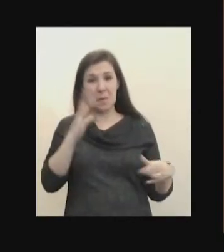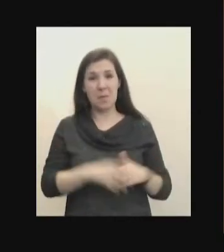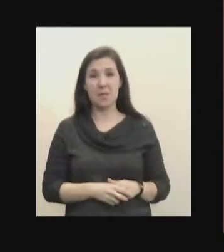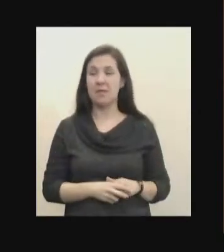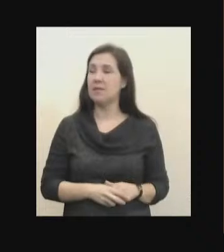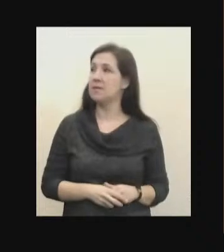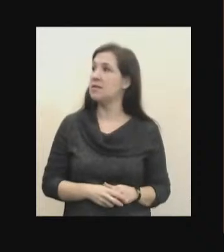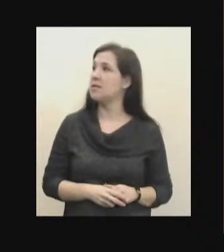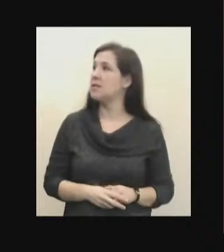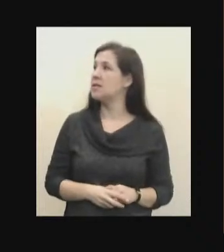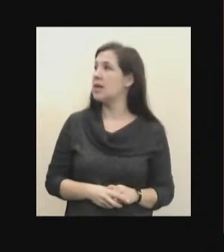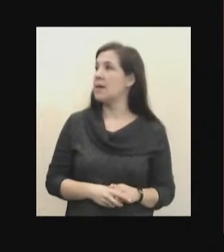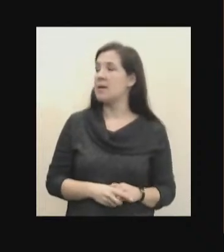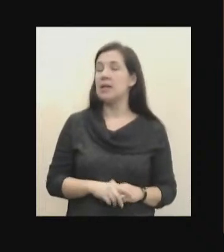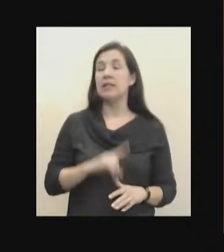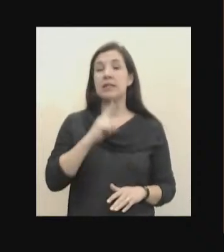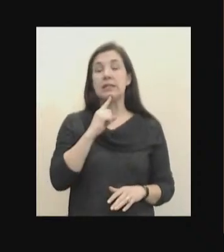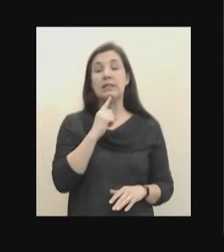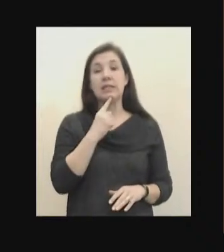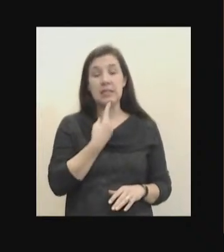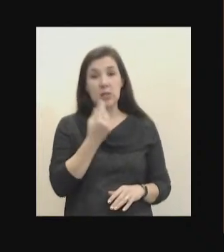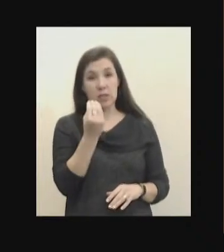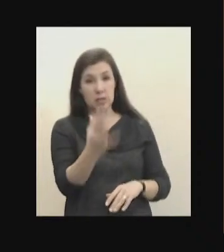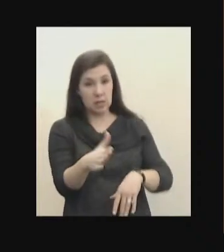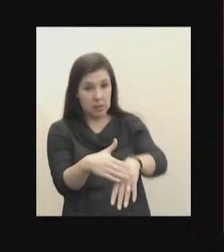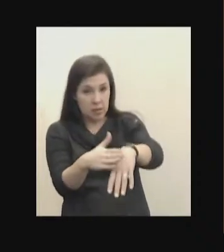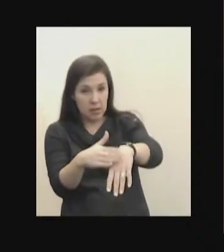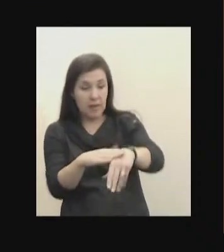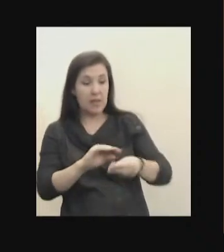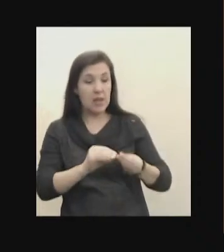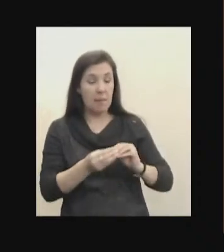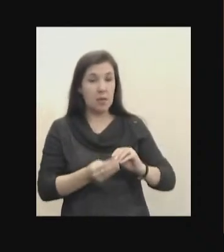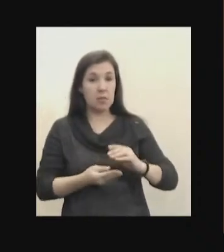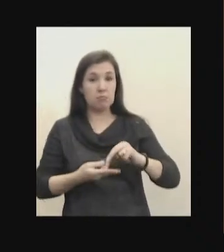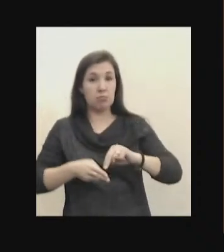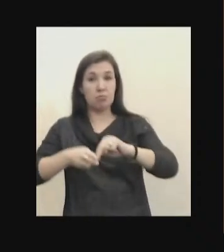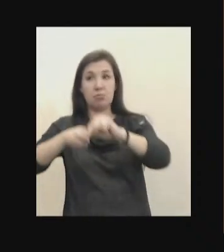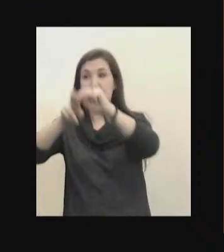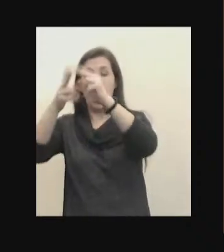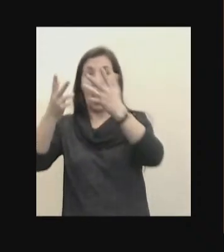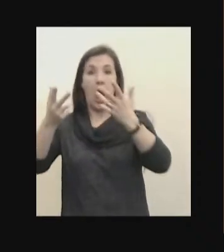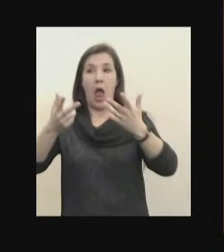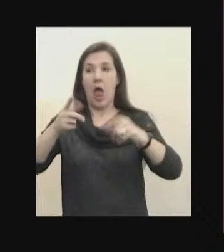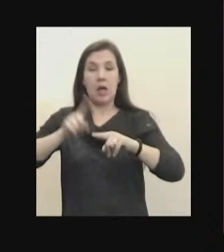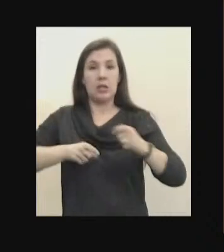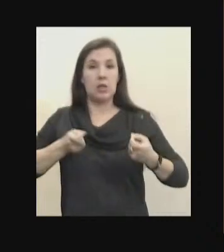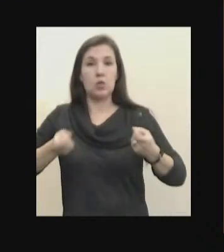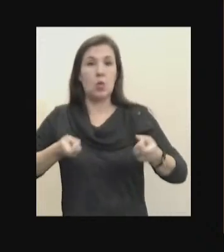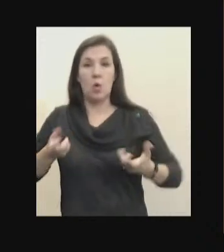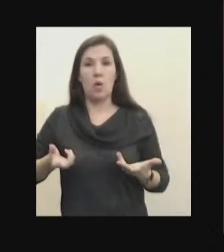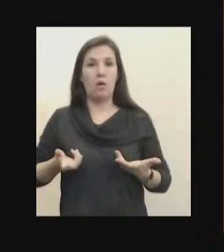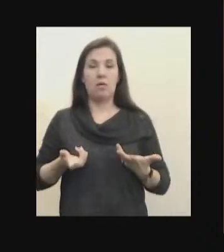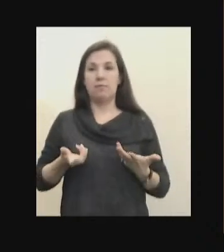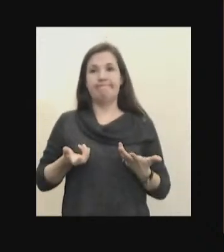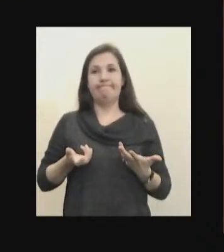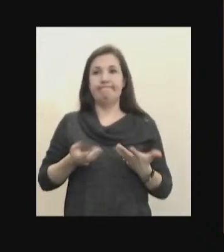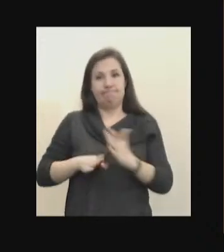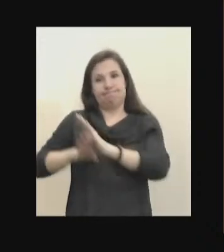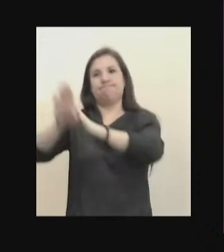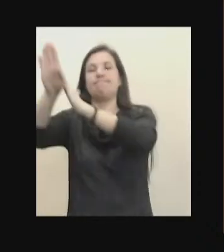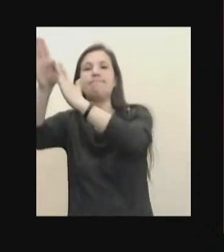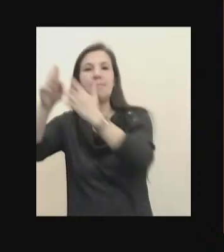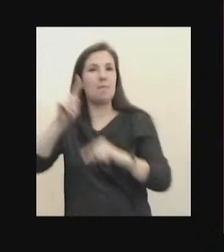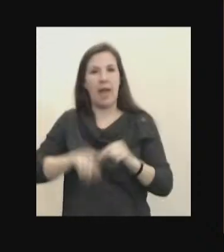We're serious when we say if these rates continue, we're getting into an uncontrolled phase that we may not be able to control and stop the